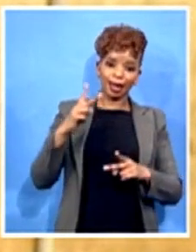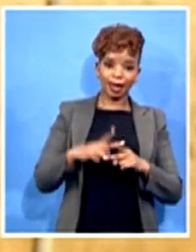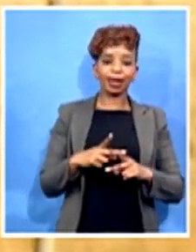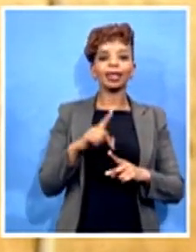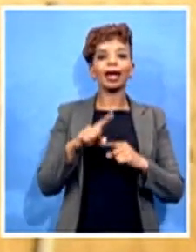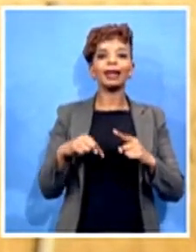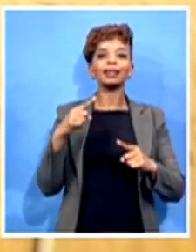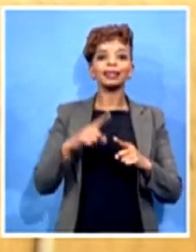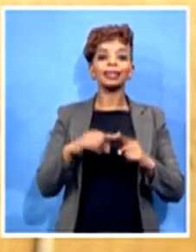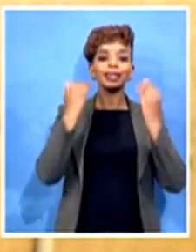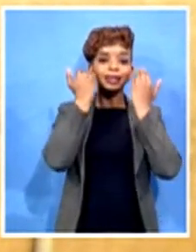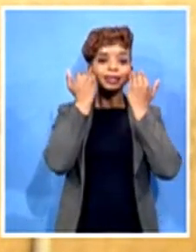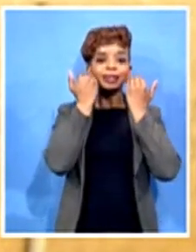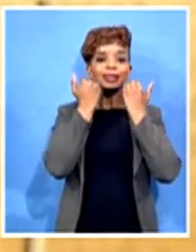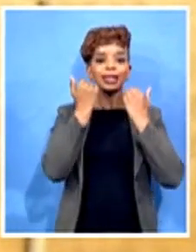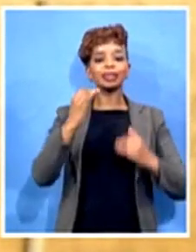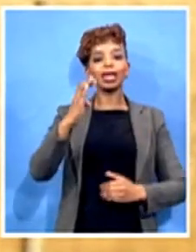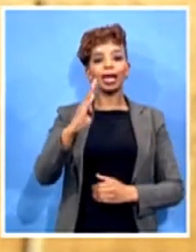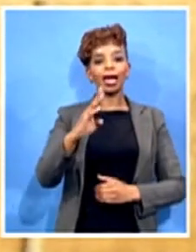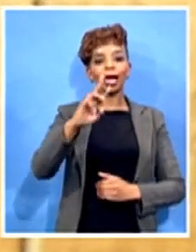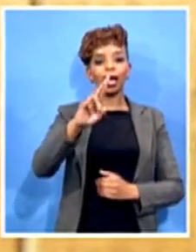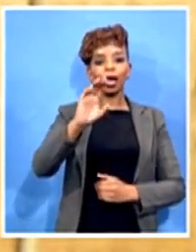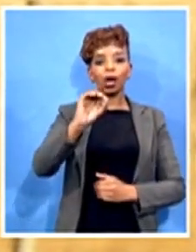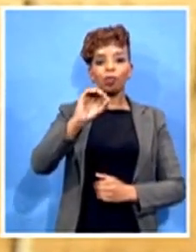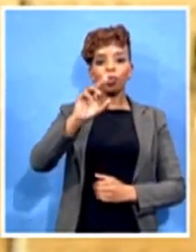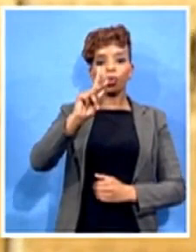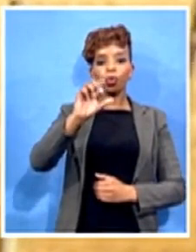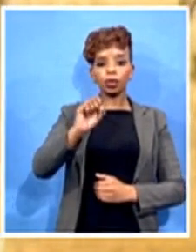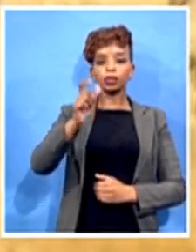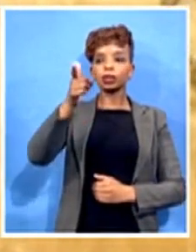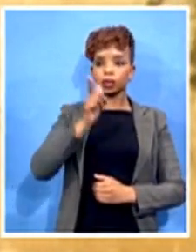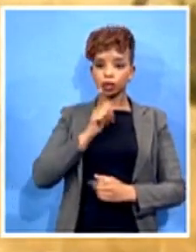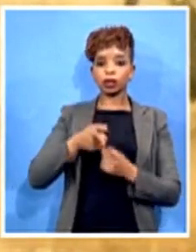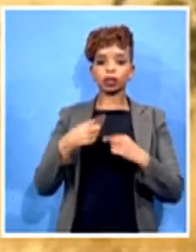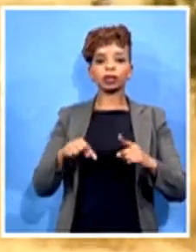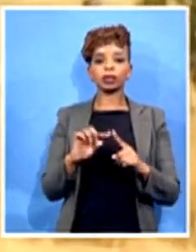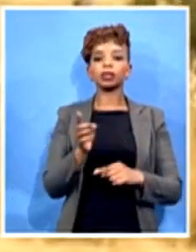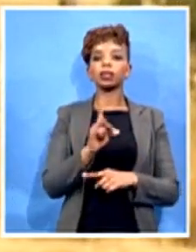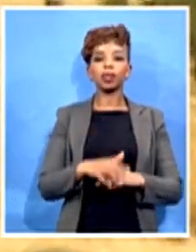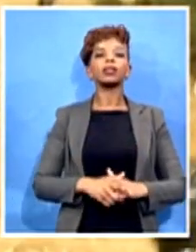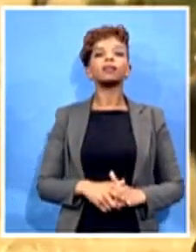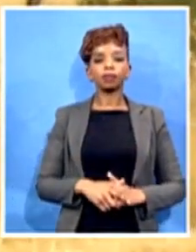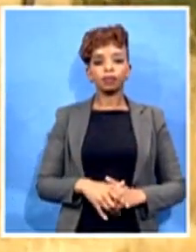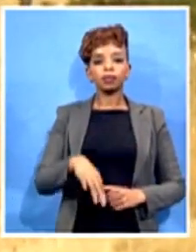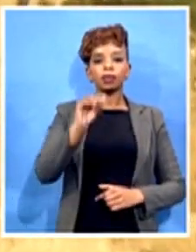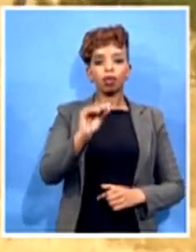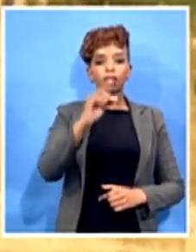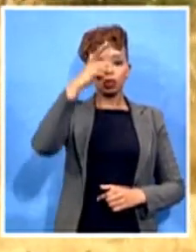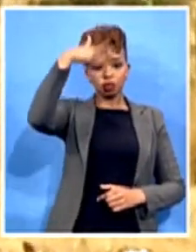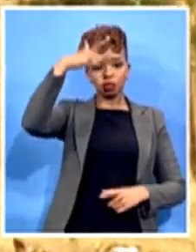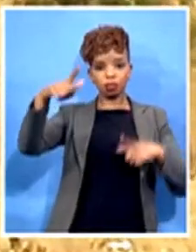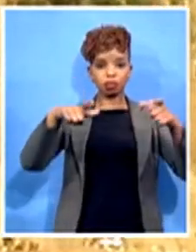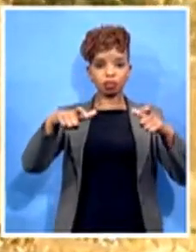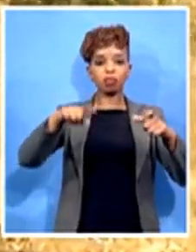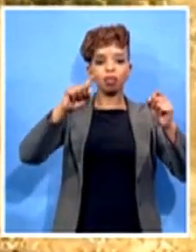us the green light that we did have a kingship, and therefore it must be restored. Okay, we understand